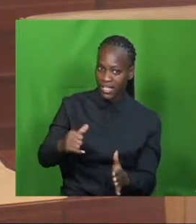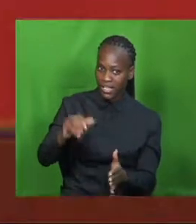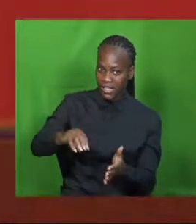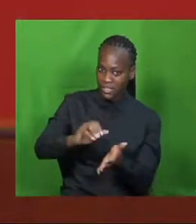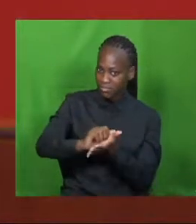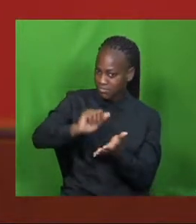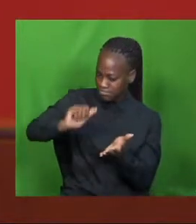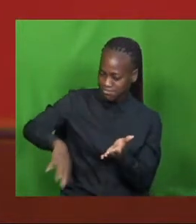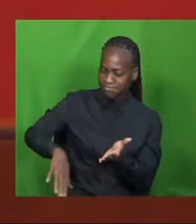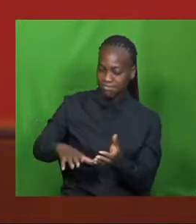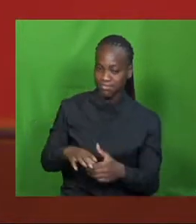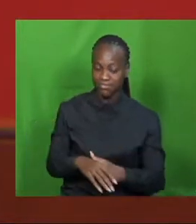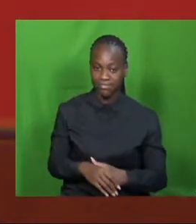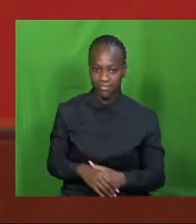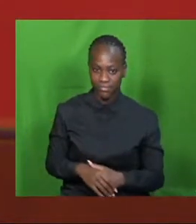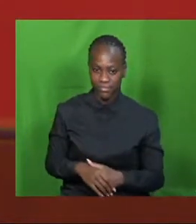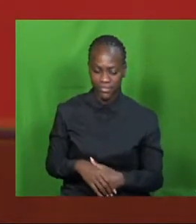Page 11.